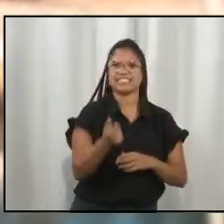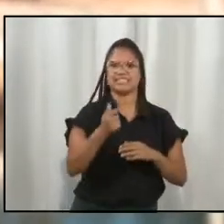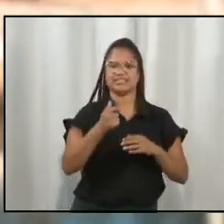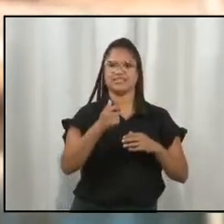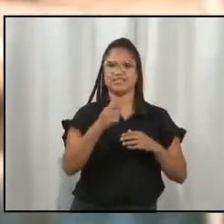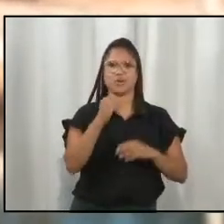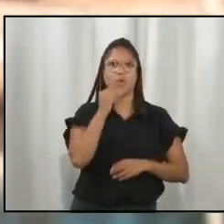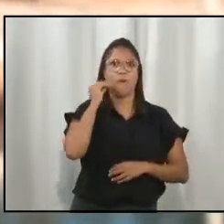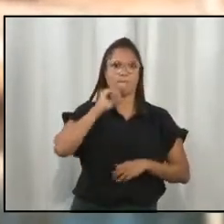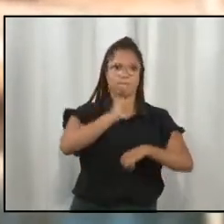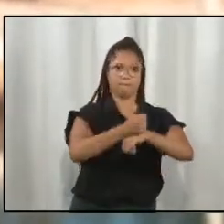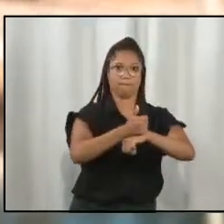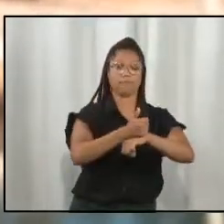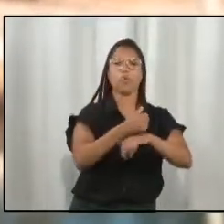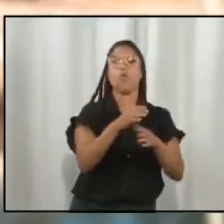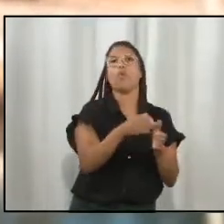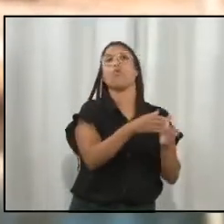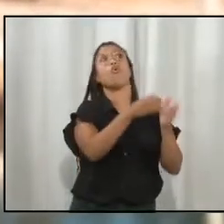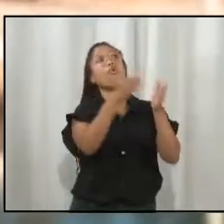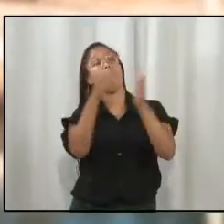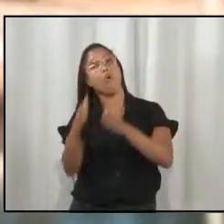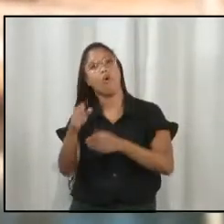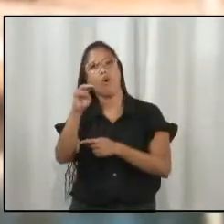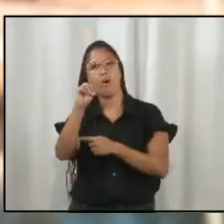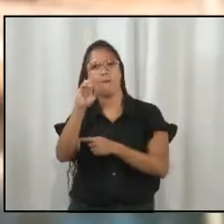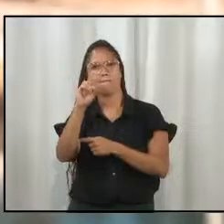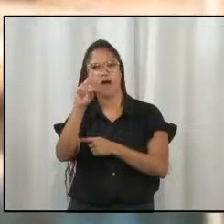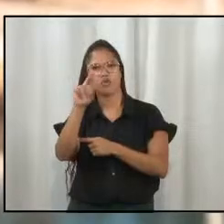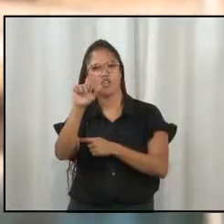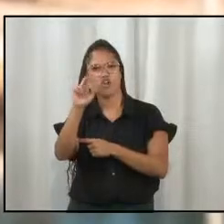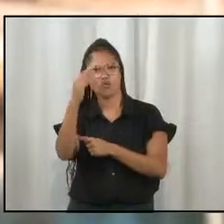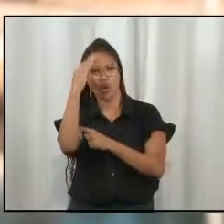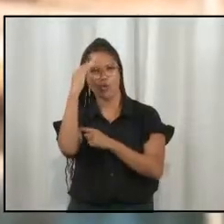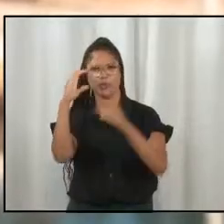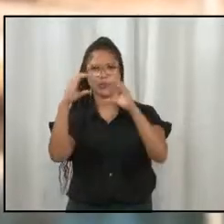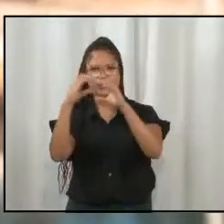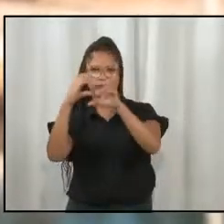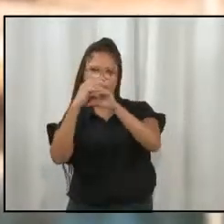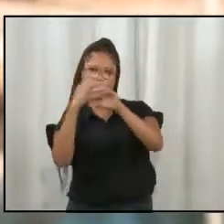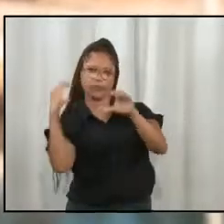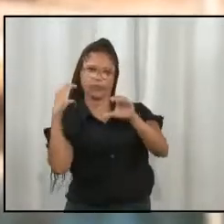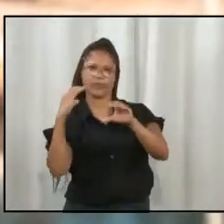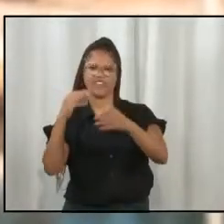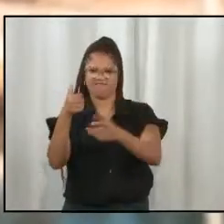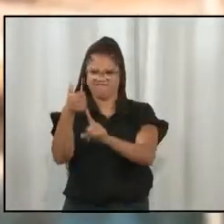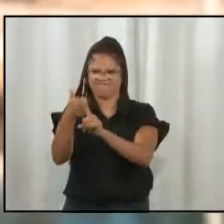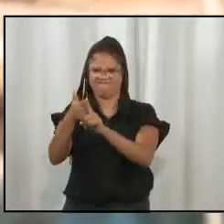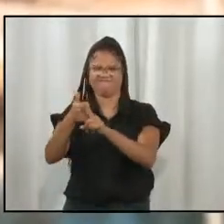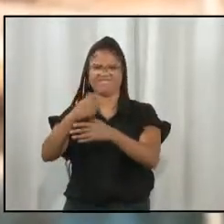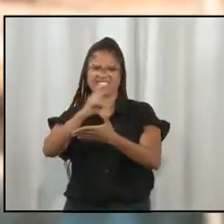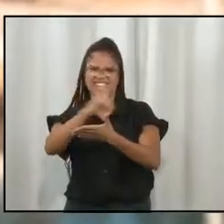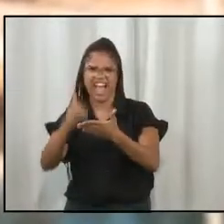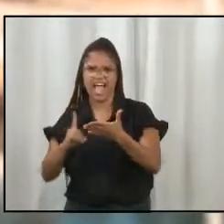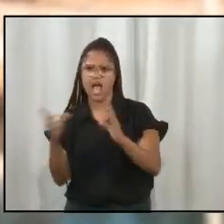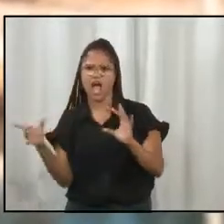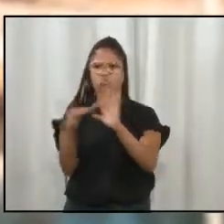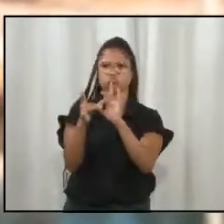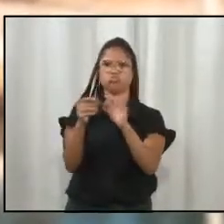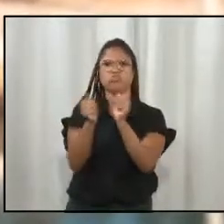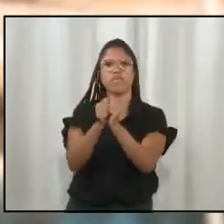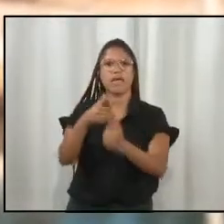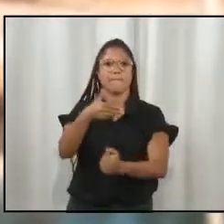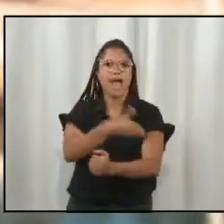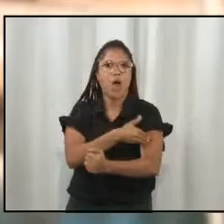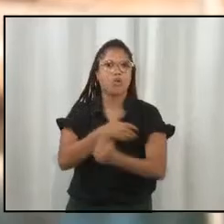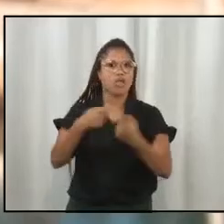all the way through sort of like modulars that are heavily designed, they're installed in the ground, connected to utilities,